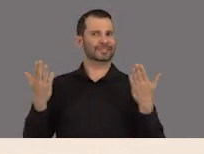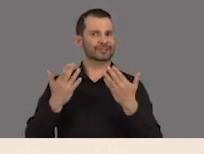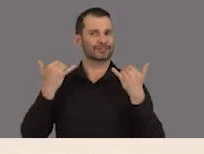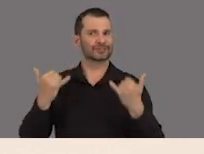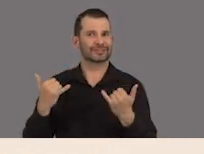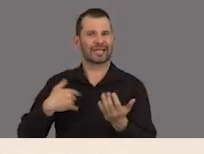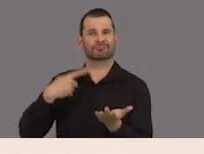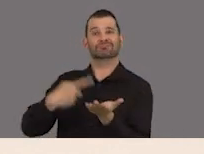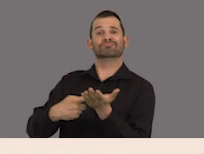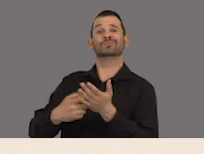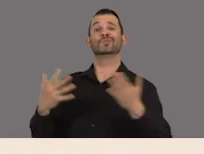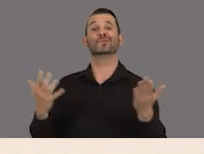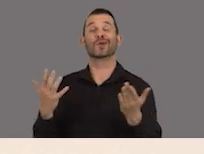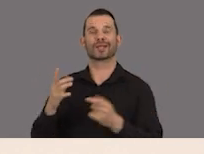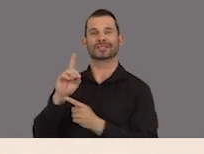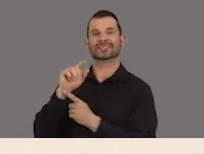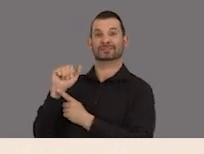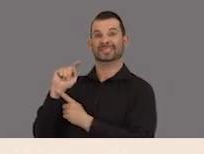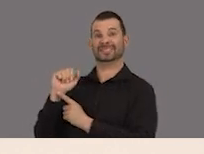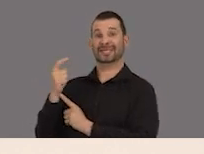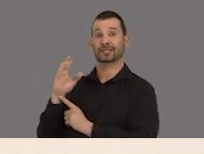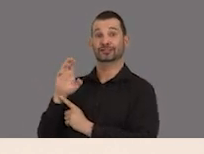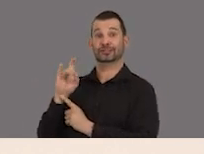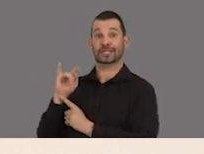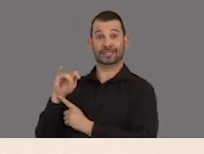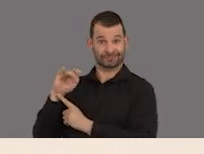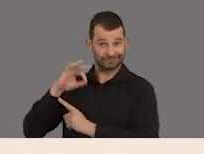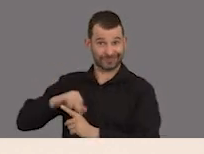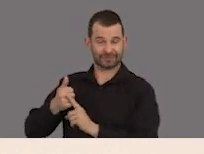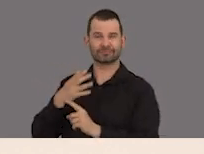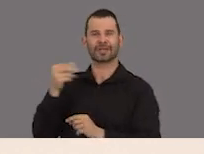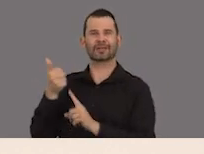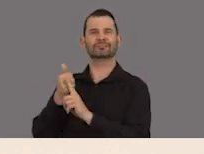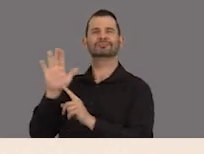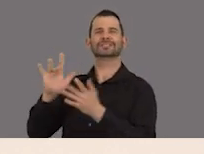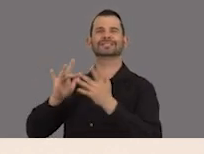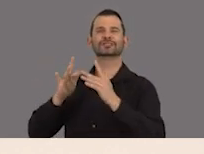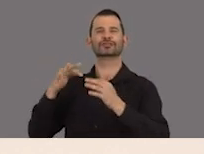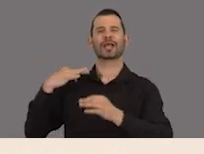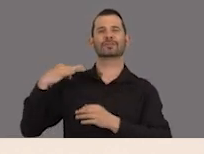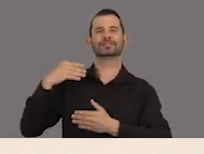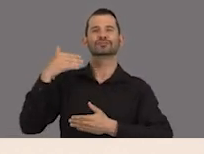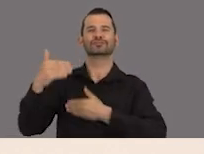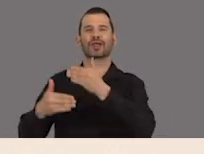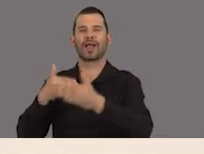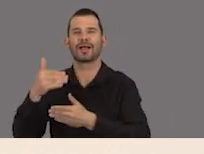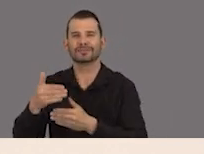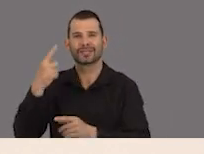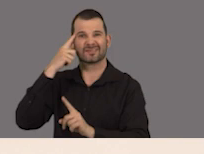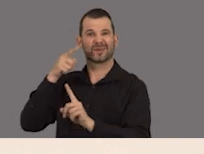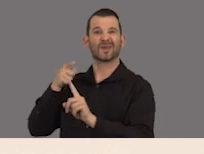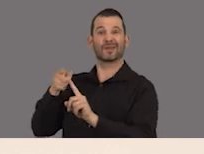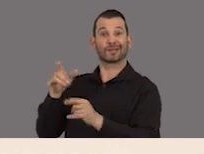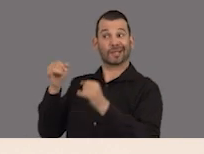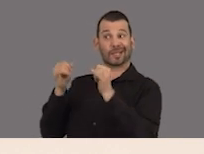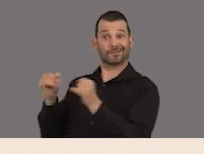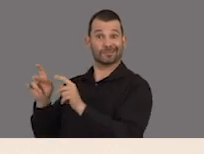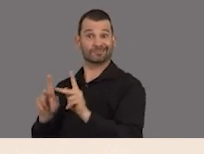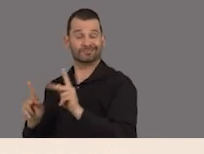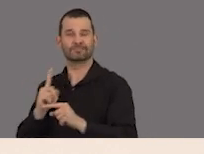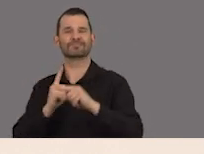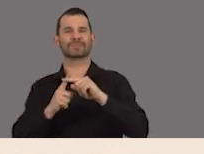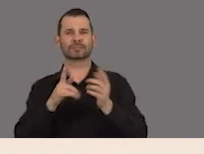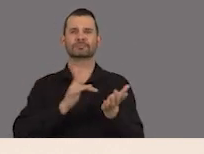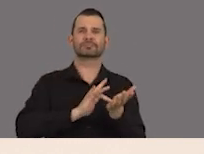very happy to be here today. I will be talking to you about the disability tax credit and the digital application process